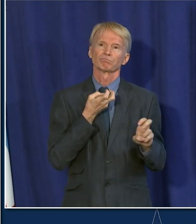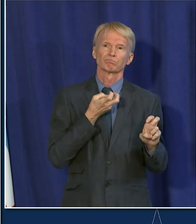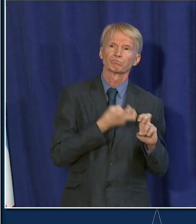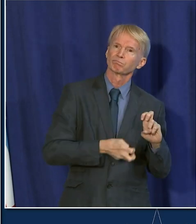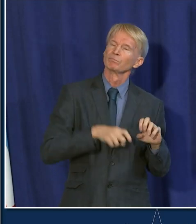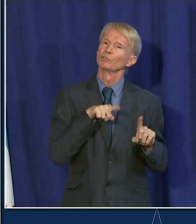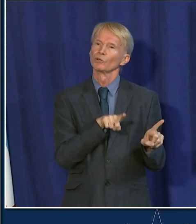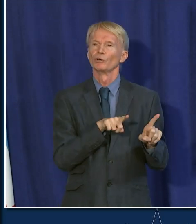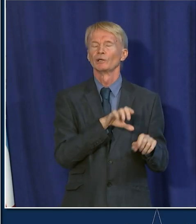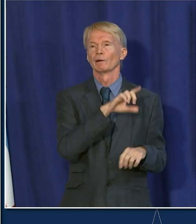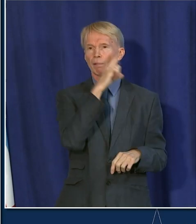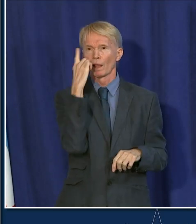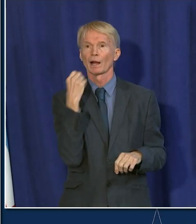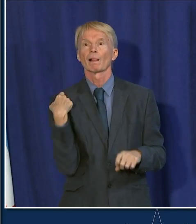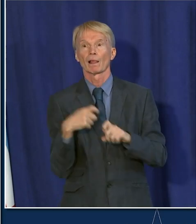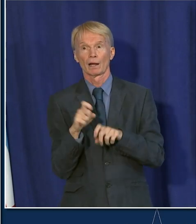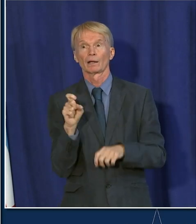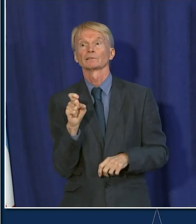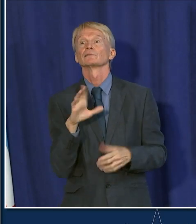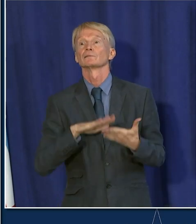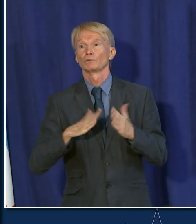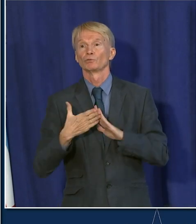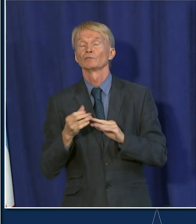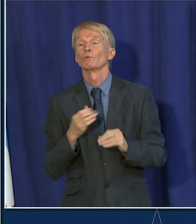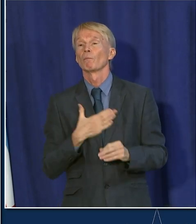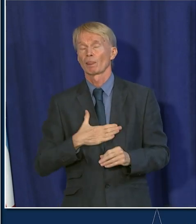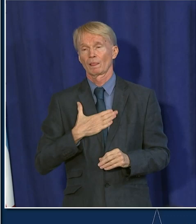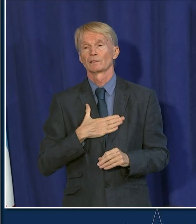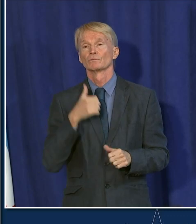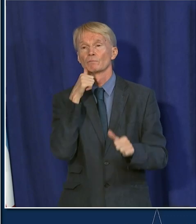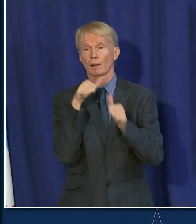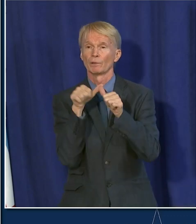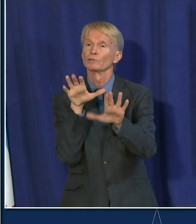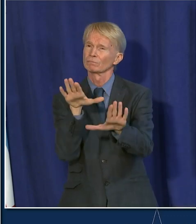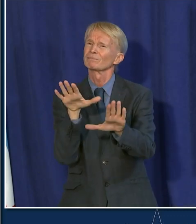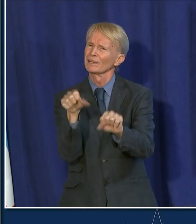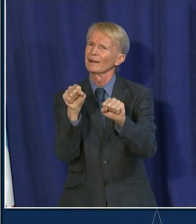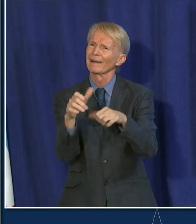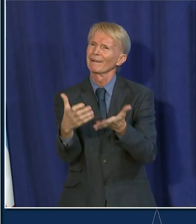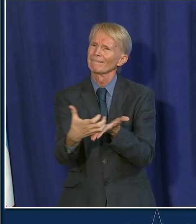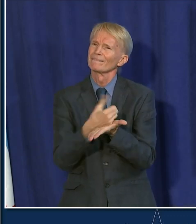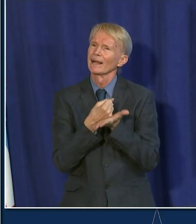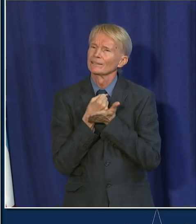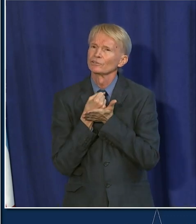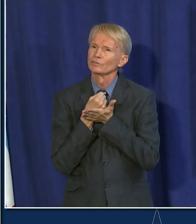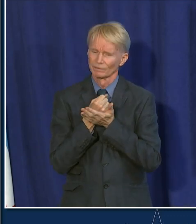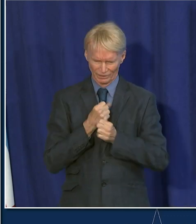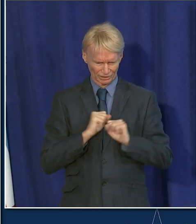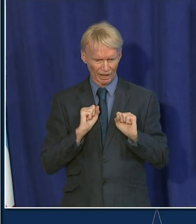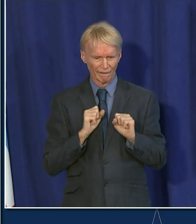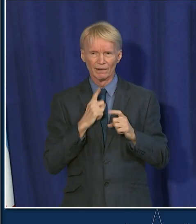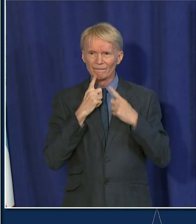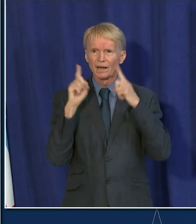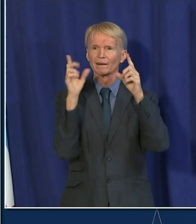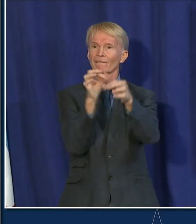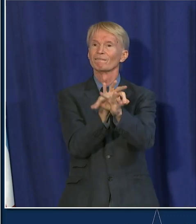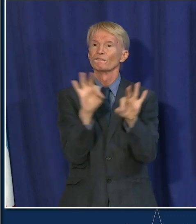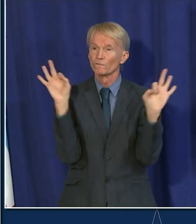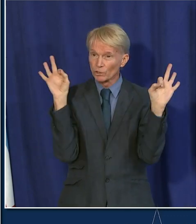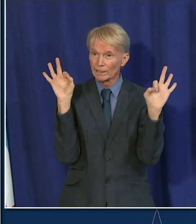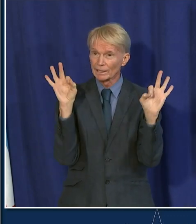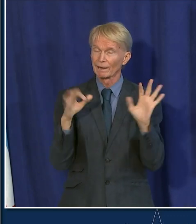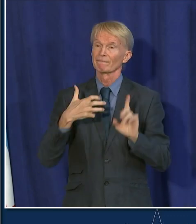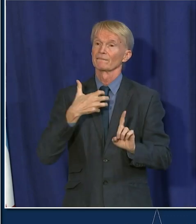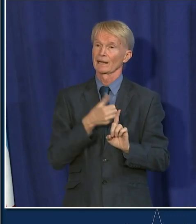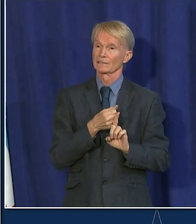particularly there, would encourage folks to please take advantage of the safe, effective, free, and available vaccine.